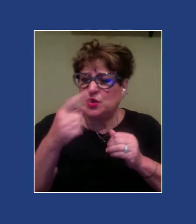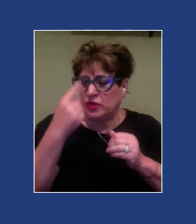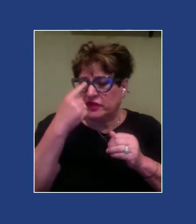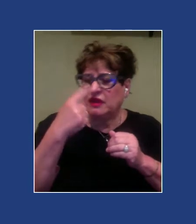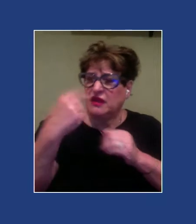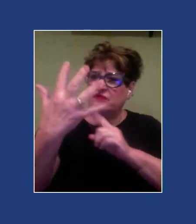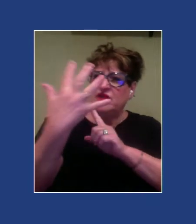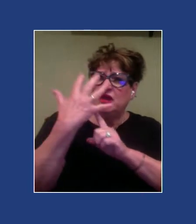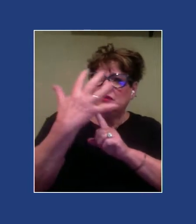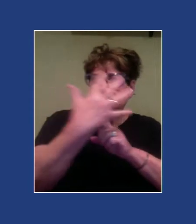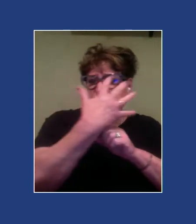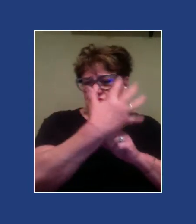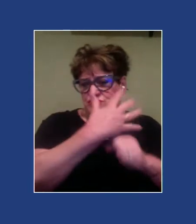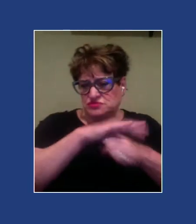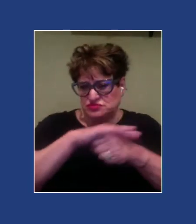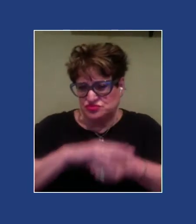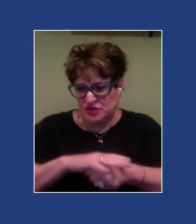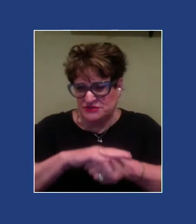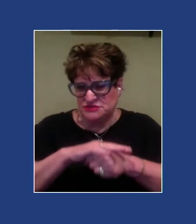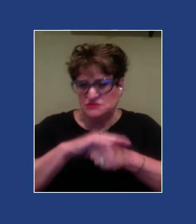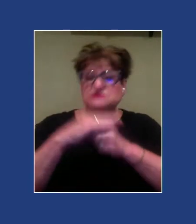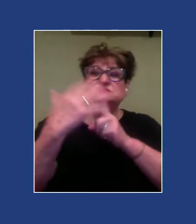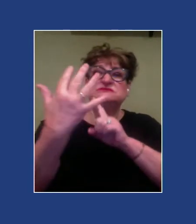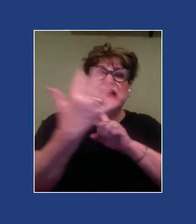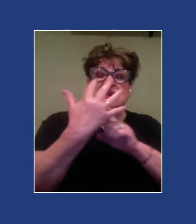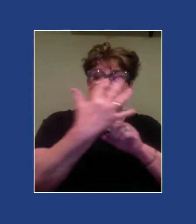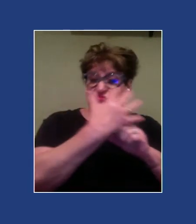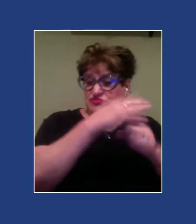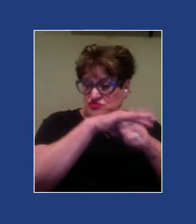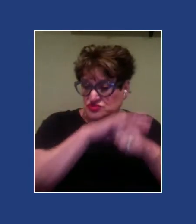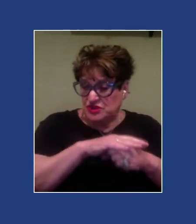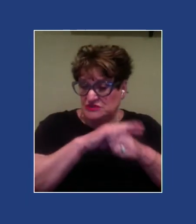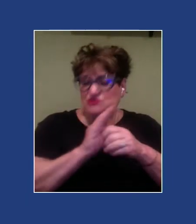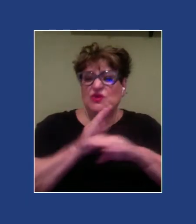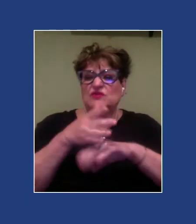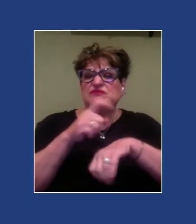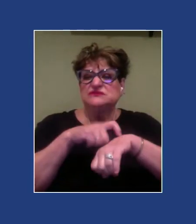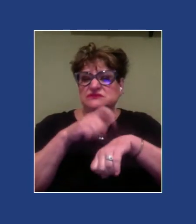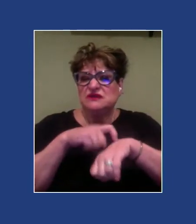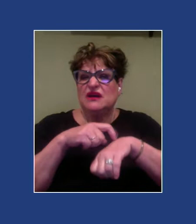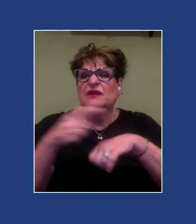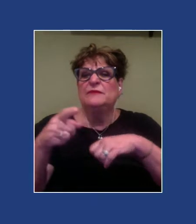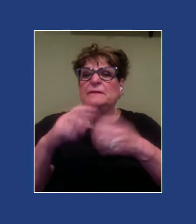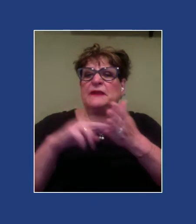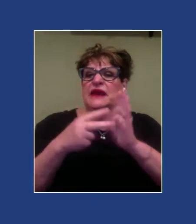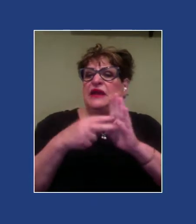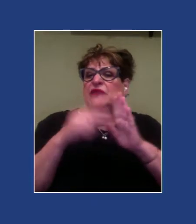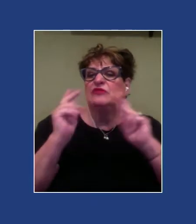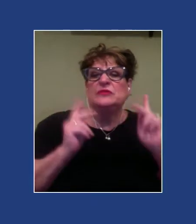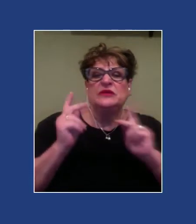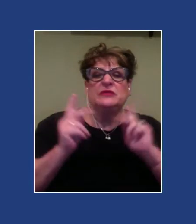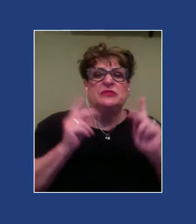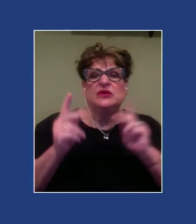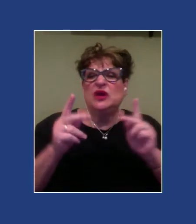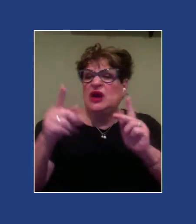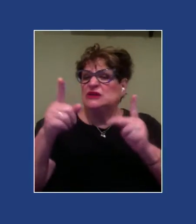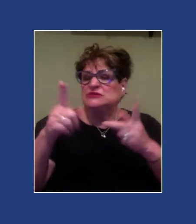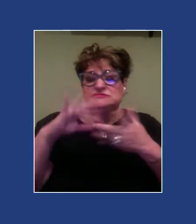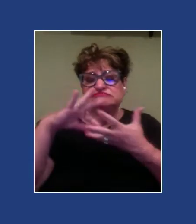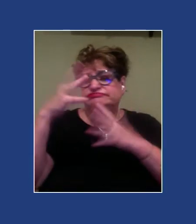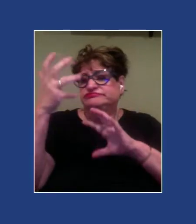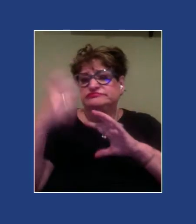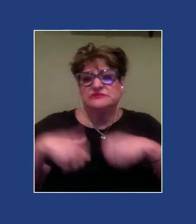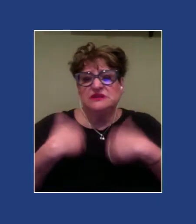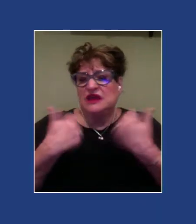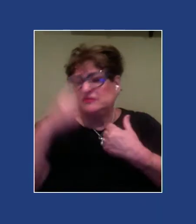stigma-related stress. External stigma-related stress over time can lead for people to disruptions in certain general